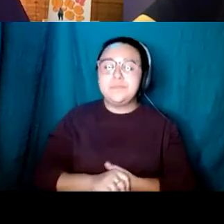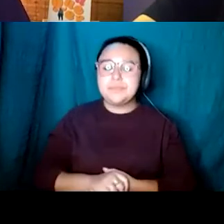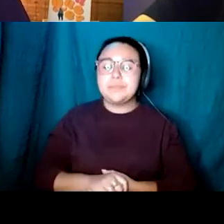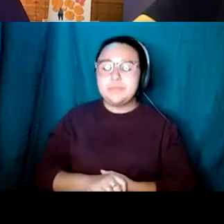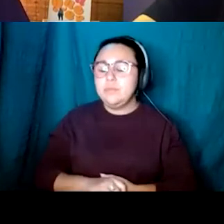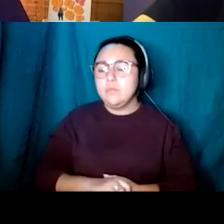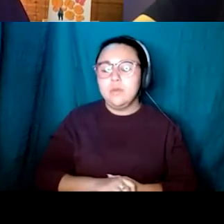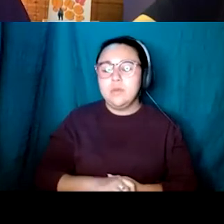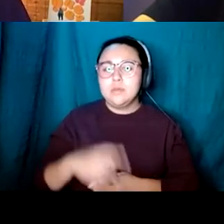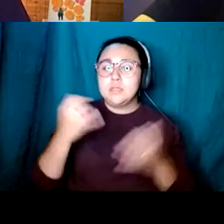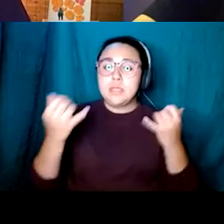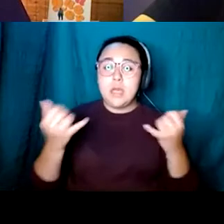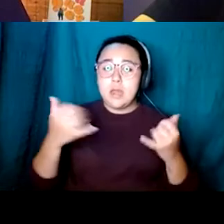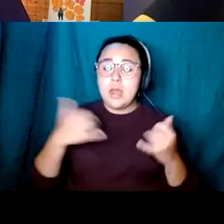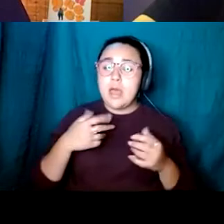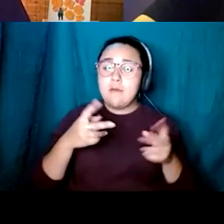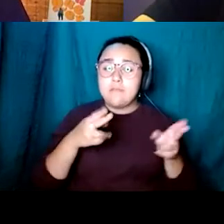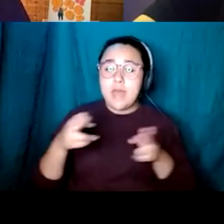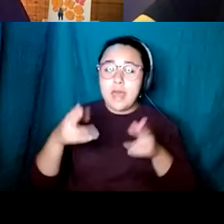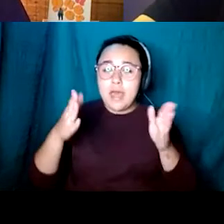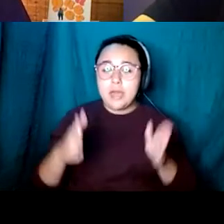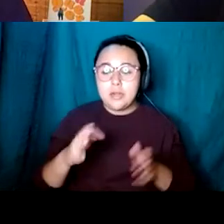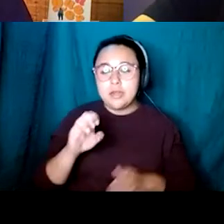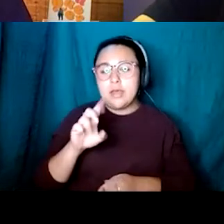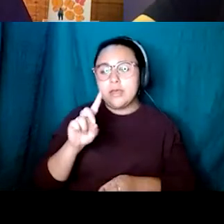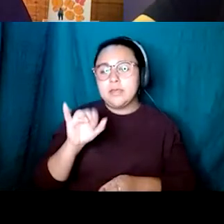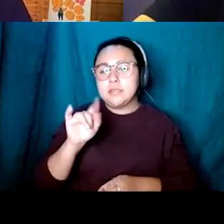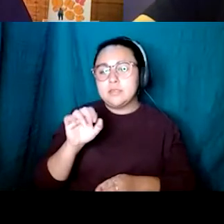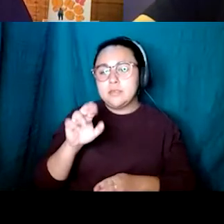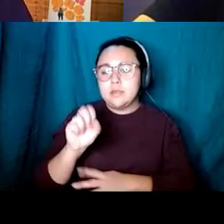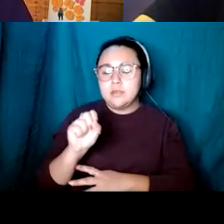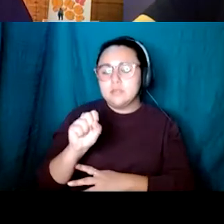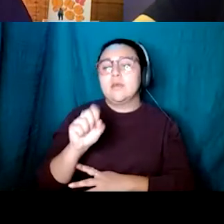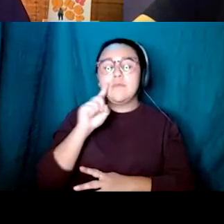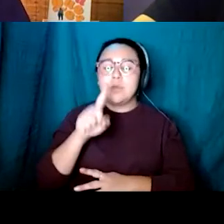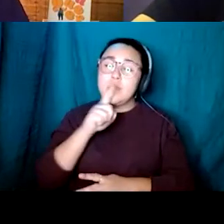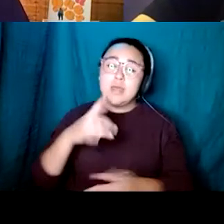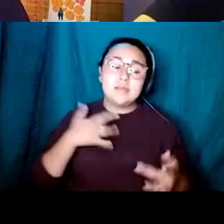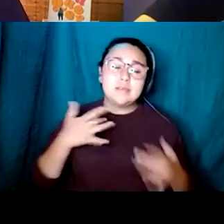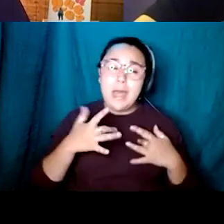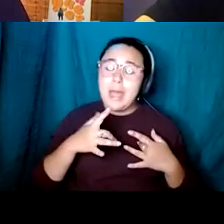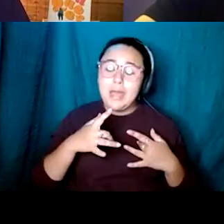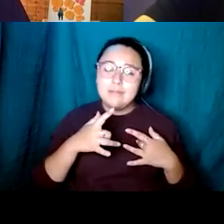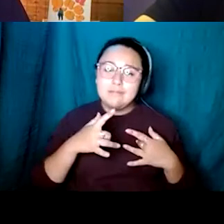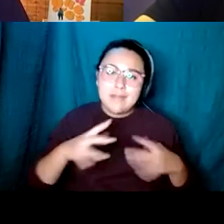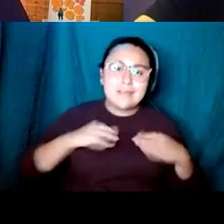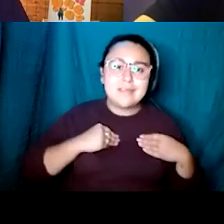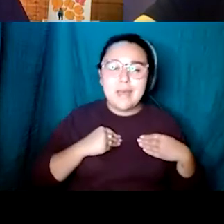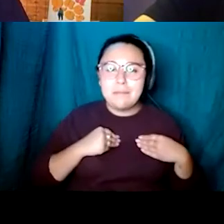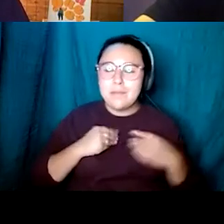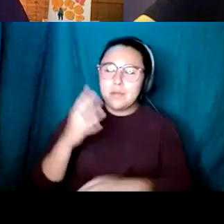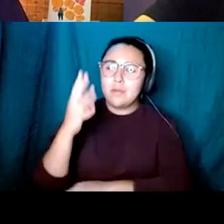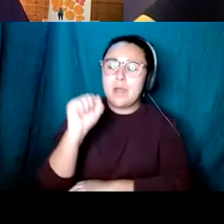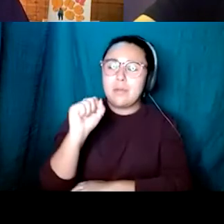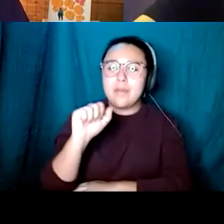we have the editors of the exciting and well-received and groundbreaking anthology, Fat and